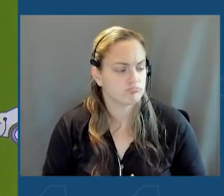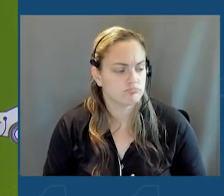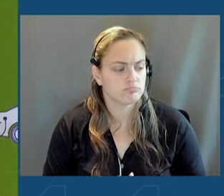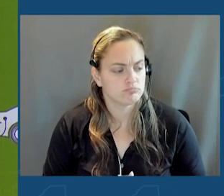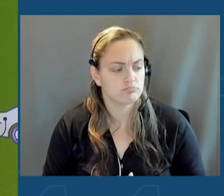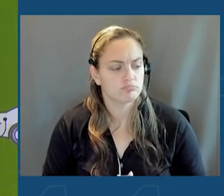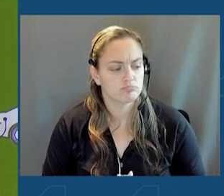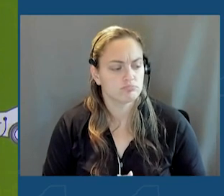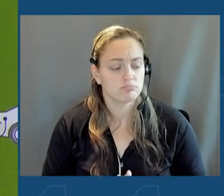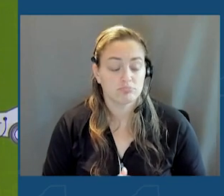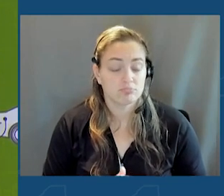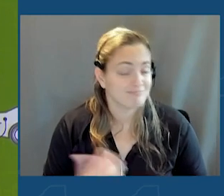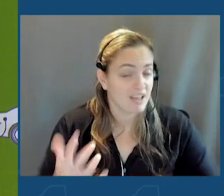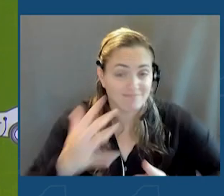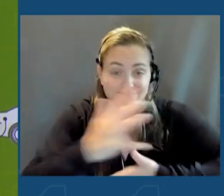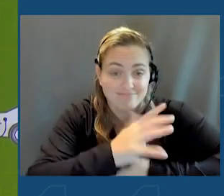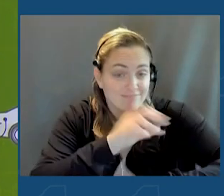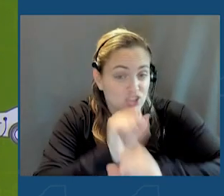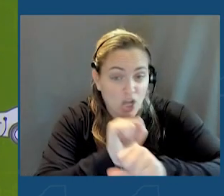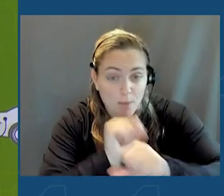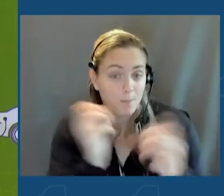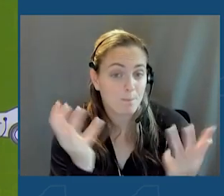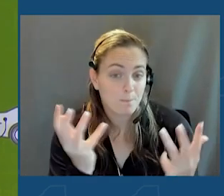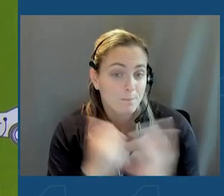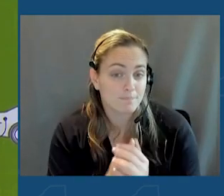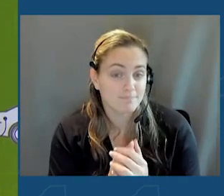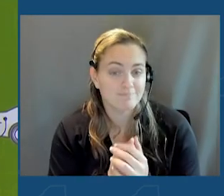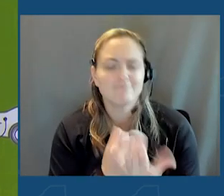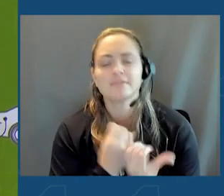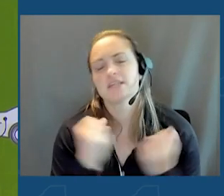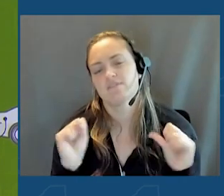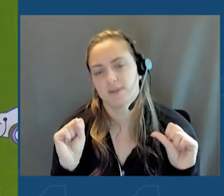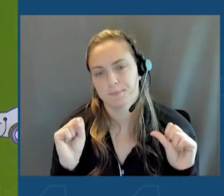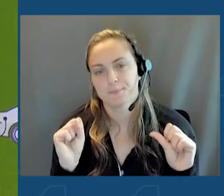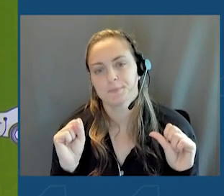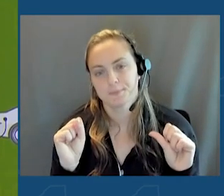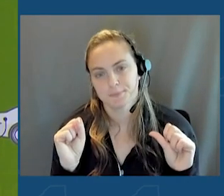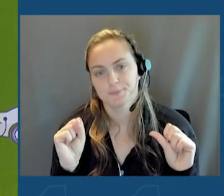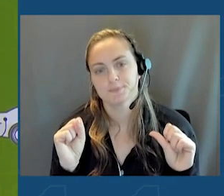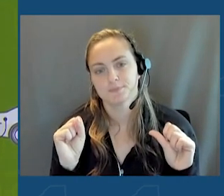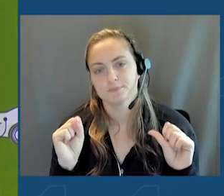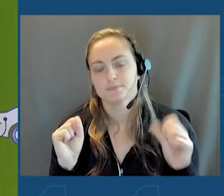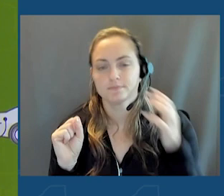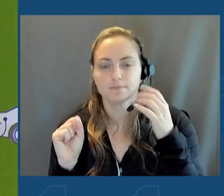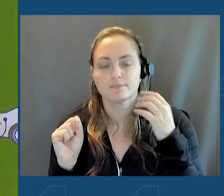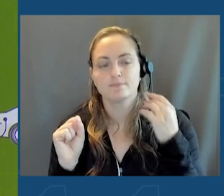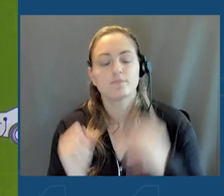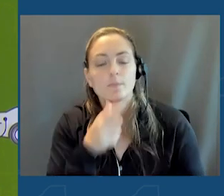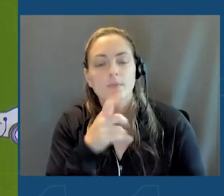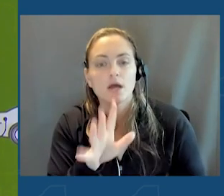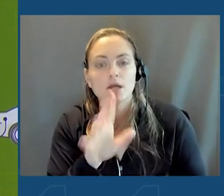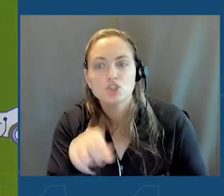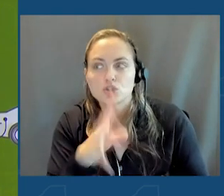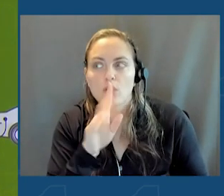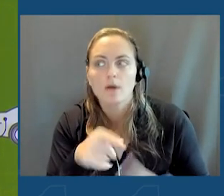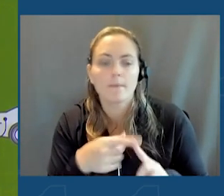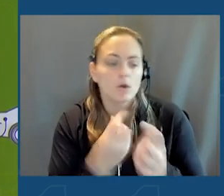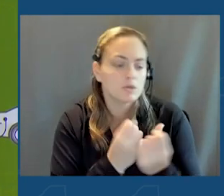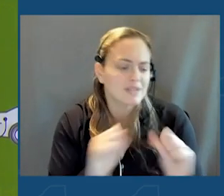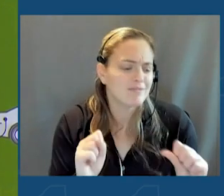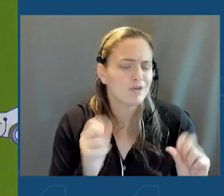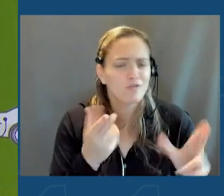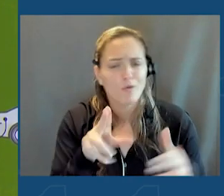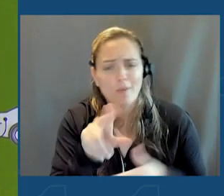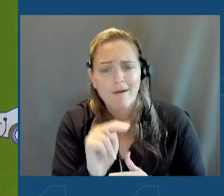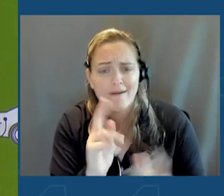my number one job, which is safety. But I'm not just talking about safety from gun violence, although